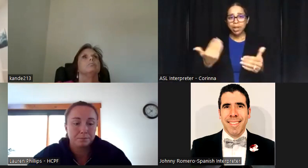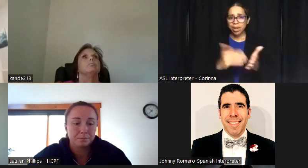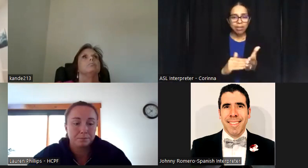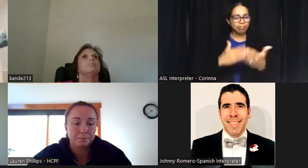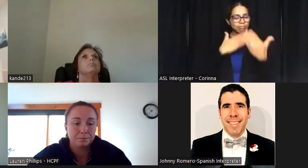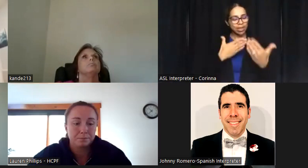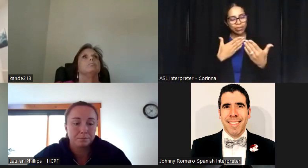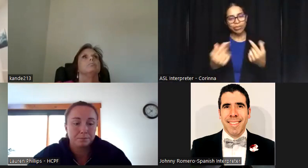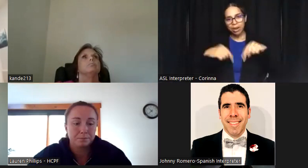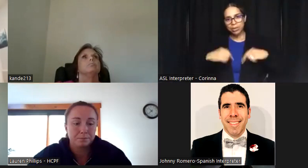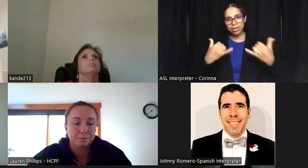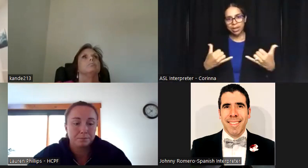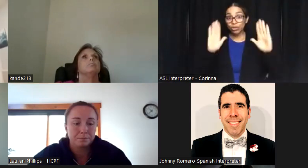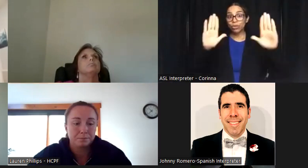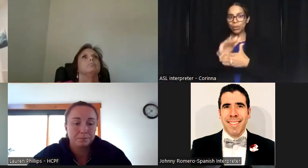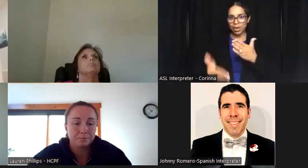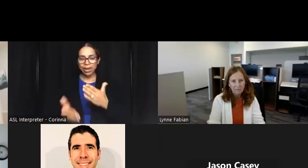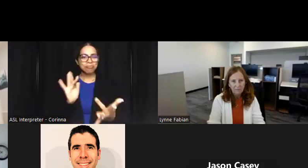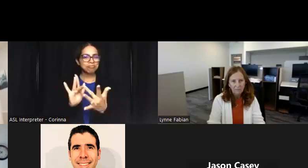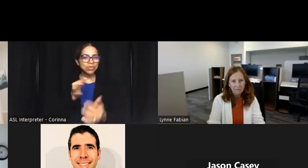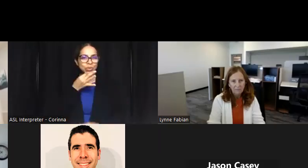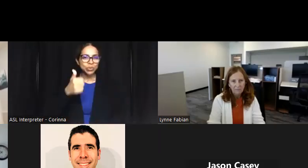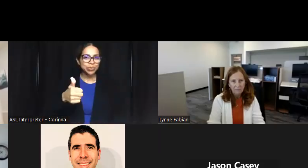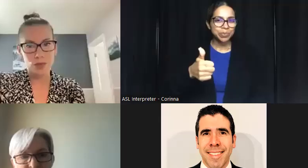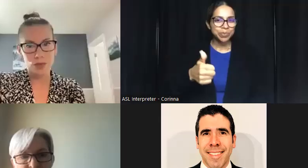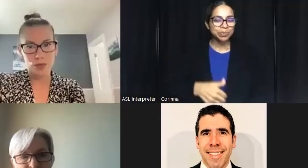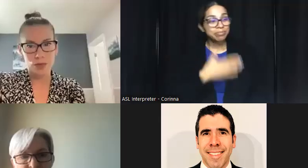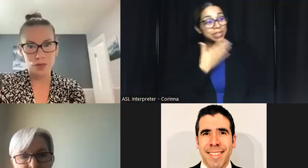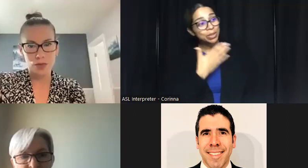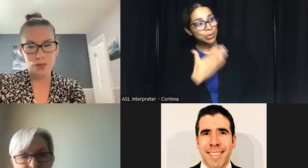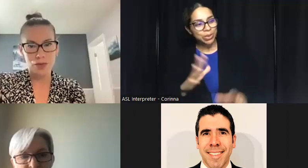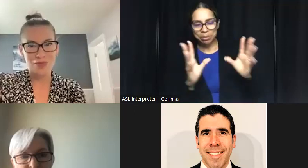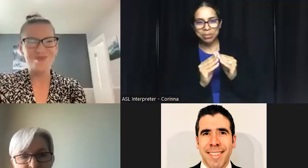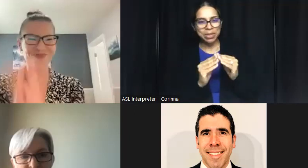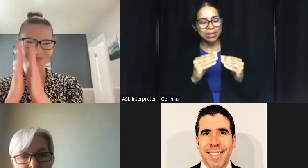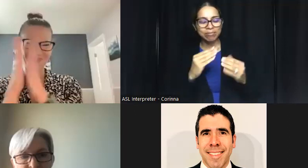great weekend. We'll talk to you soon. Thank you. This meeting really warmed